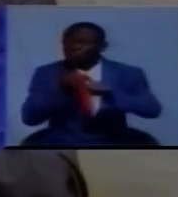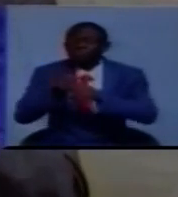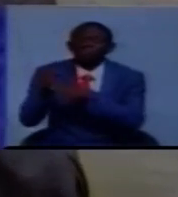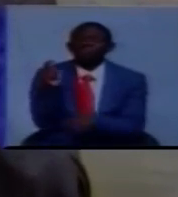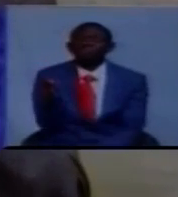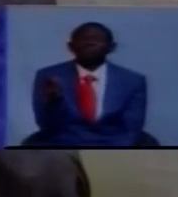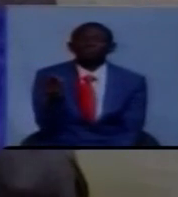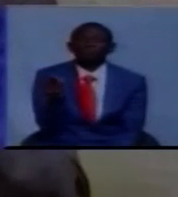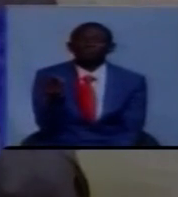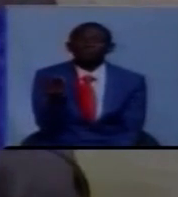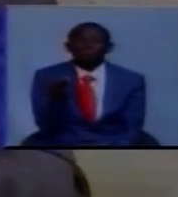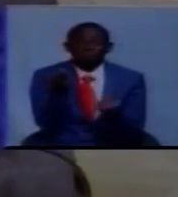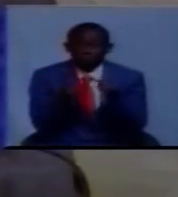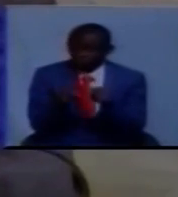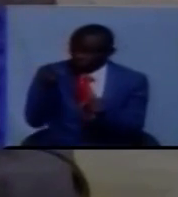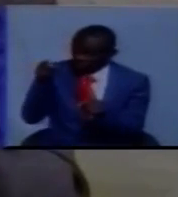That's why when you are employed,